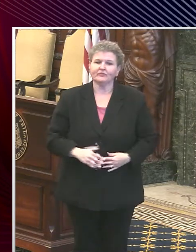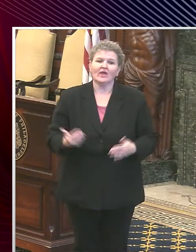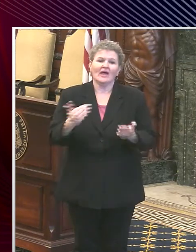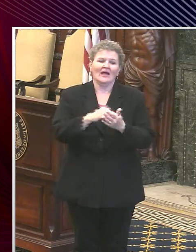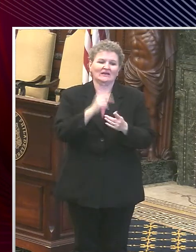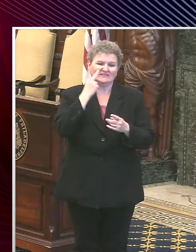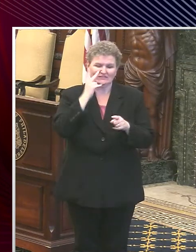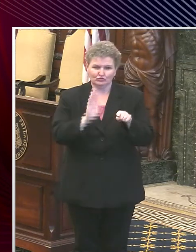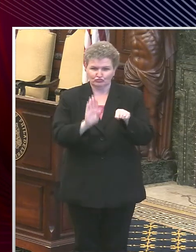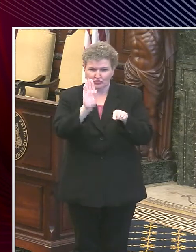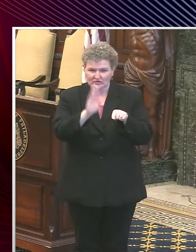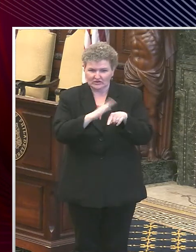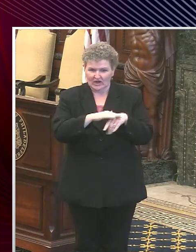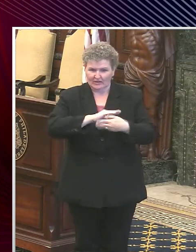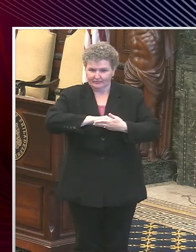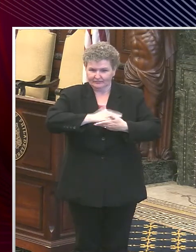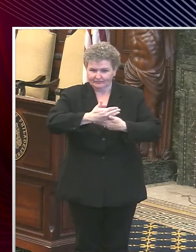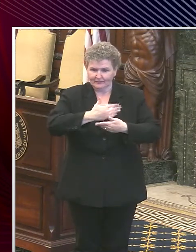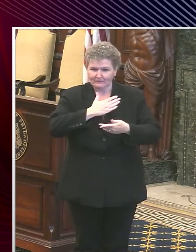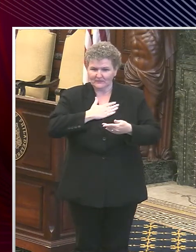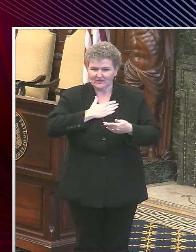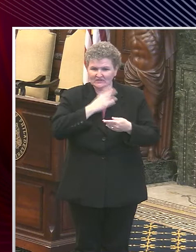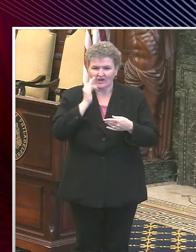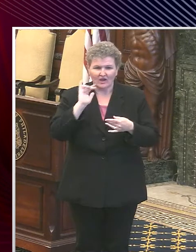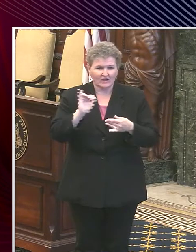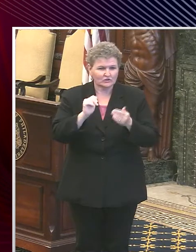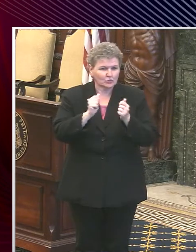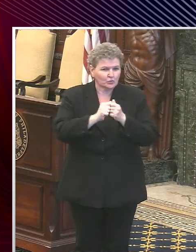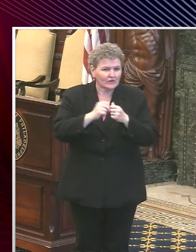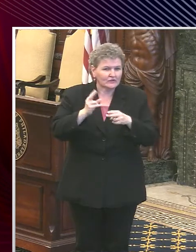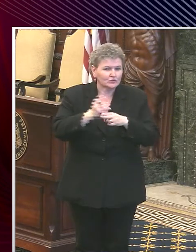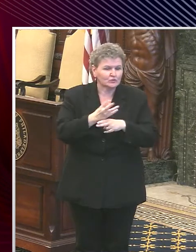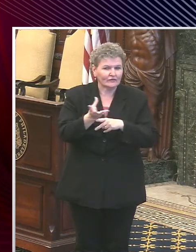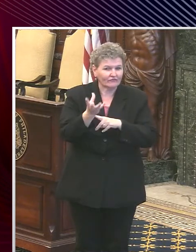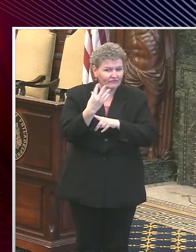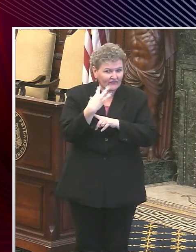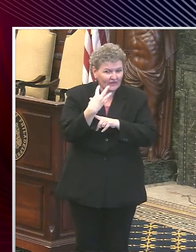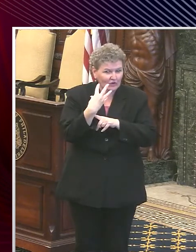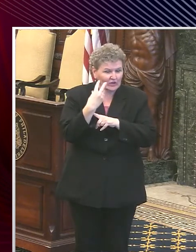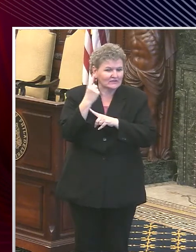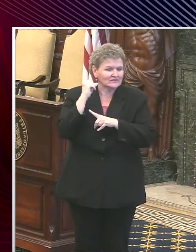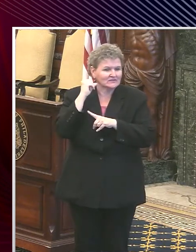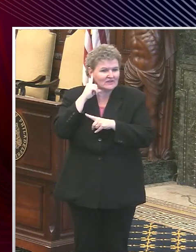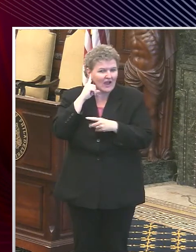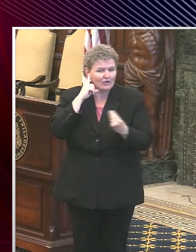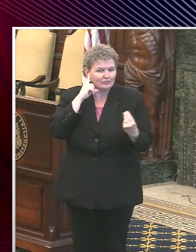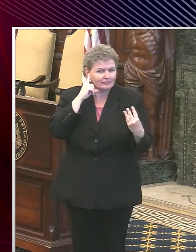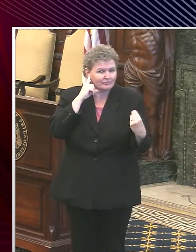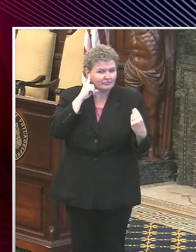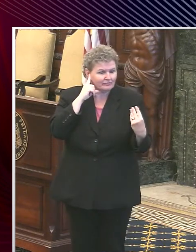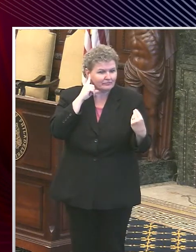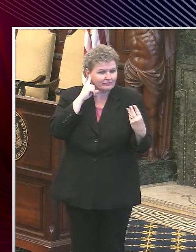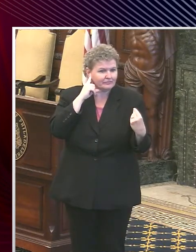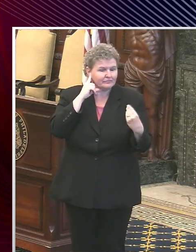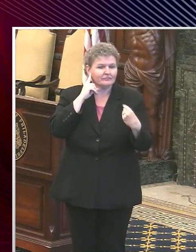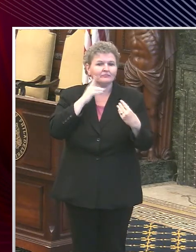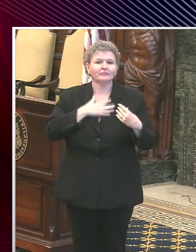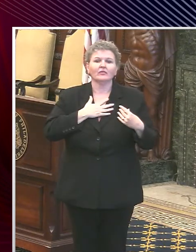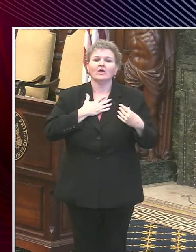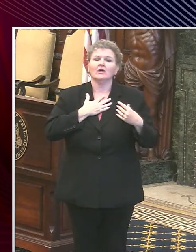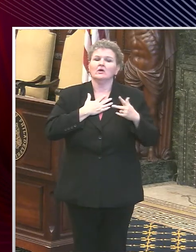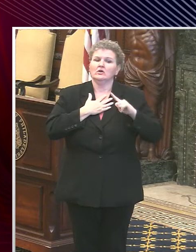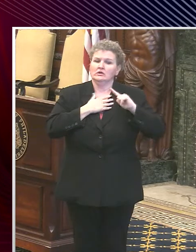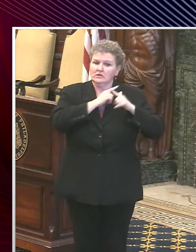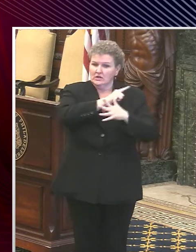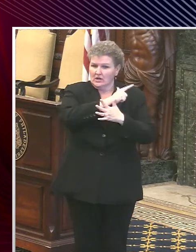the participants list. We also ask that you use video to ask your question if you are able. We will now unmute reporters one by one to